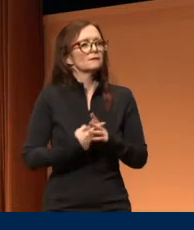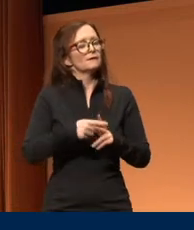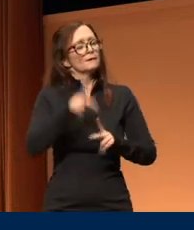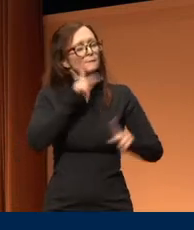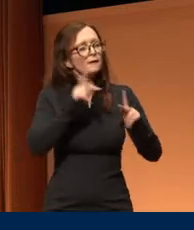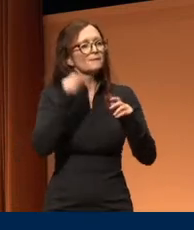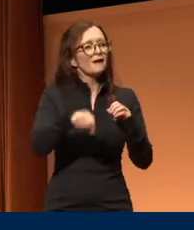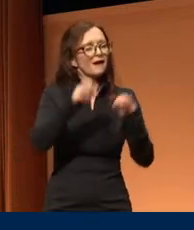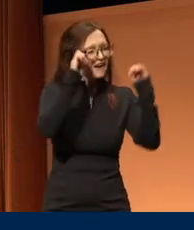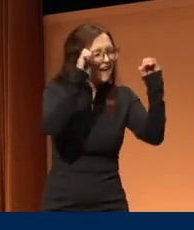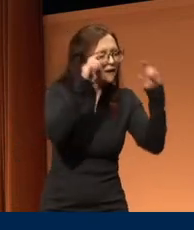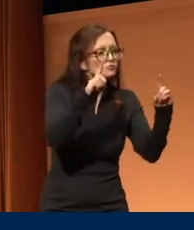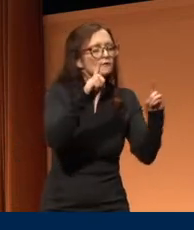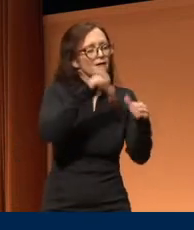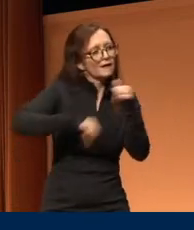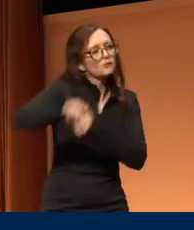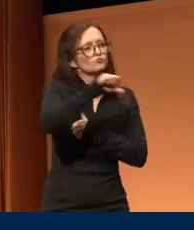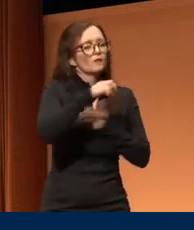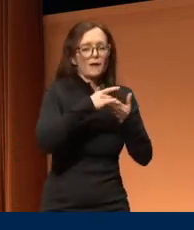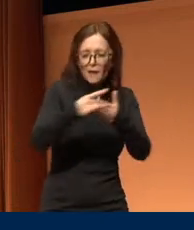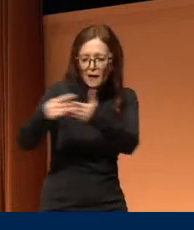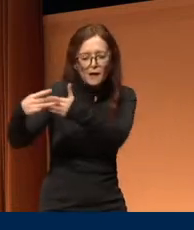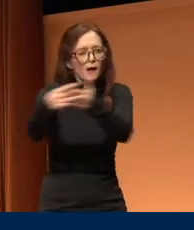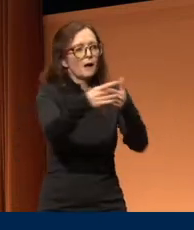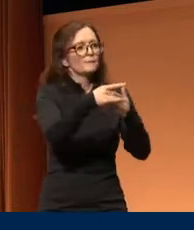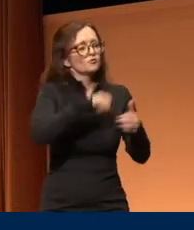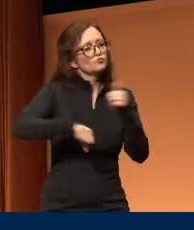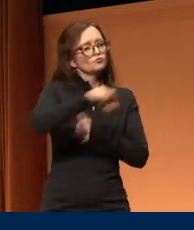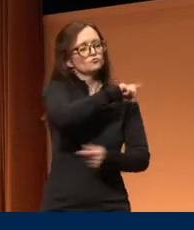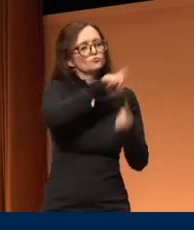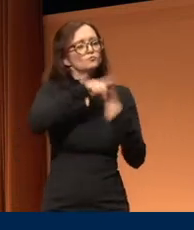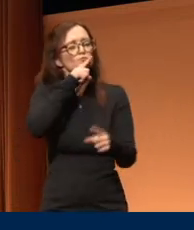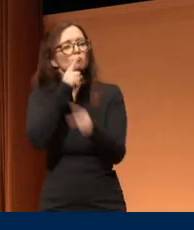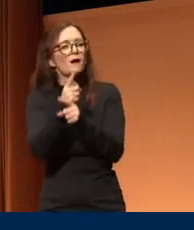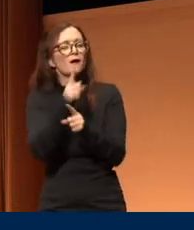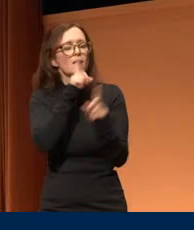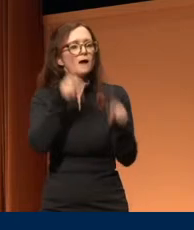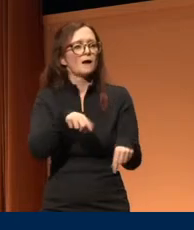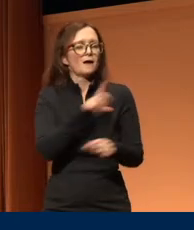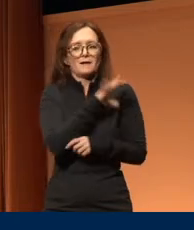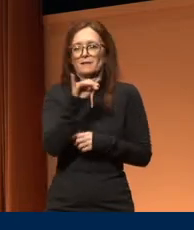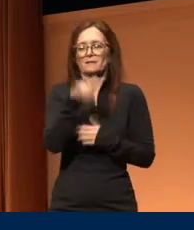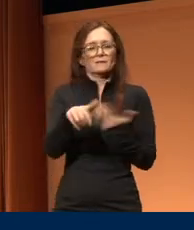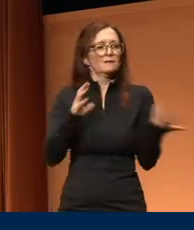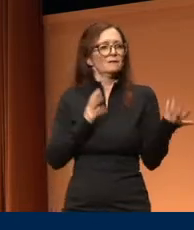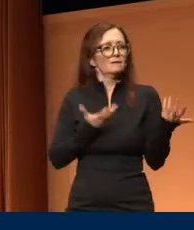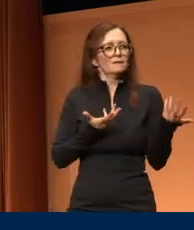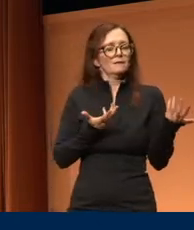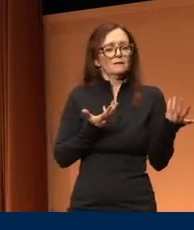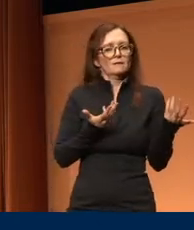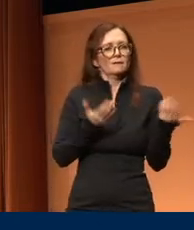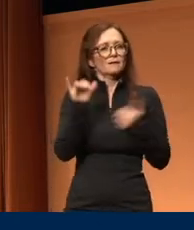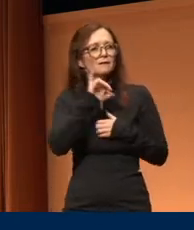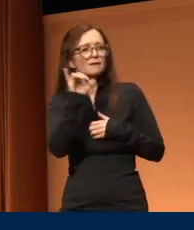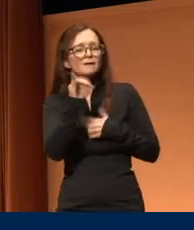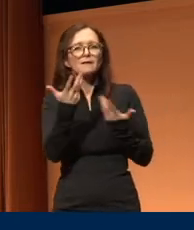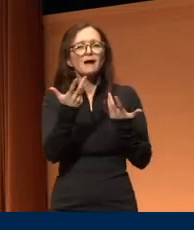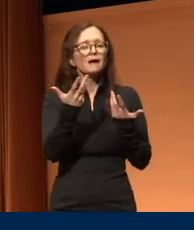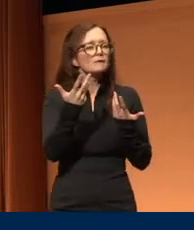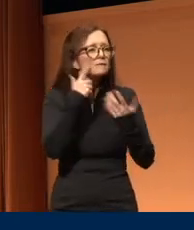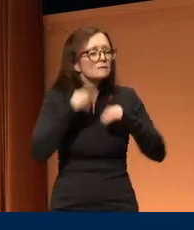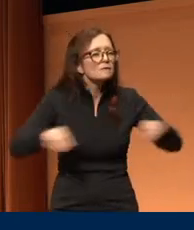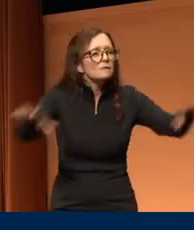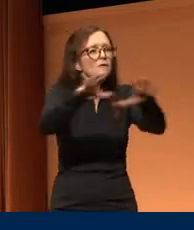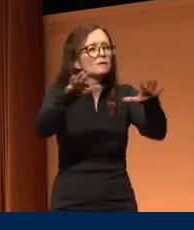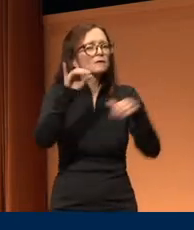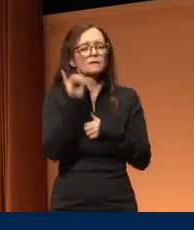and guide each other toward the right answer. Deliberators, I argued, are like climbers on a rugged epistemic landscape where